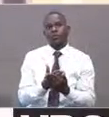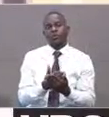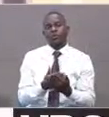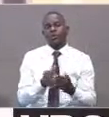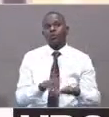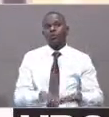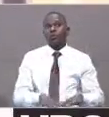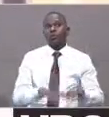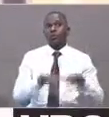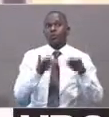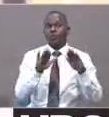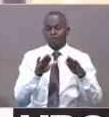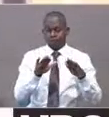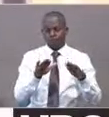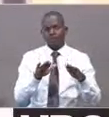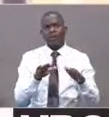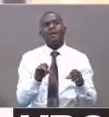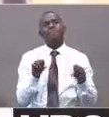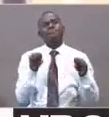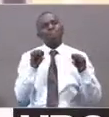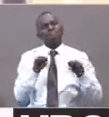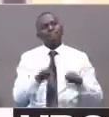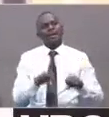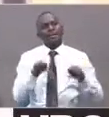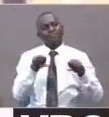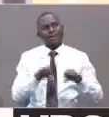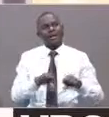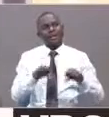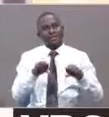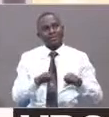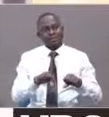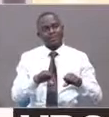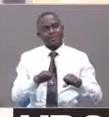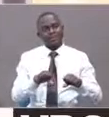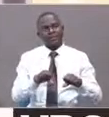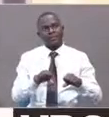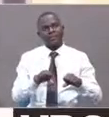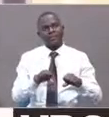of floods and bad kind of